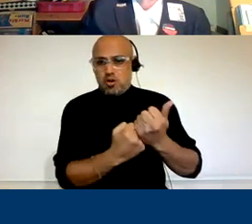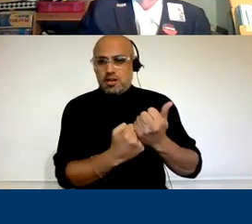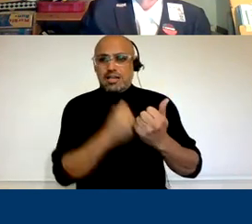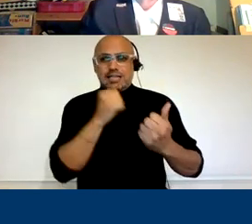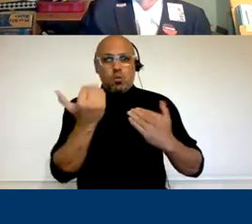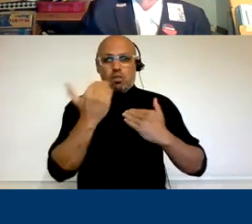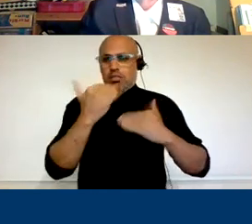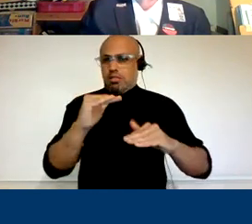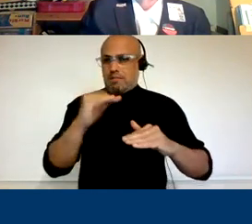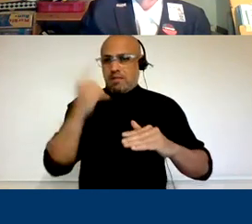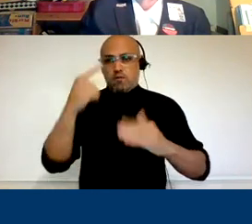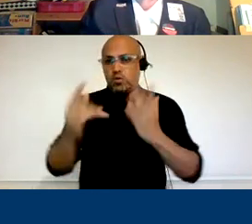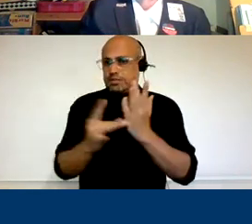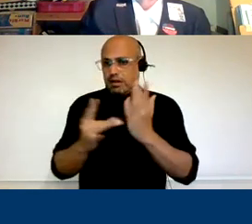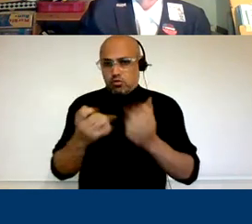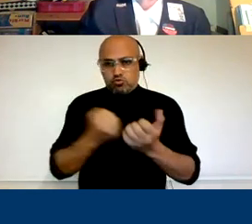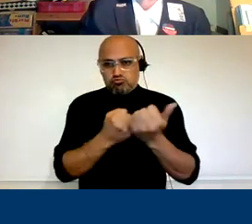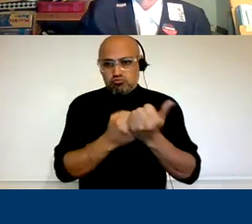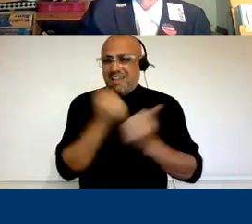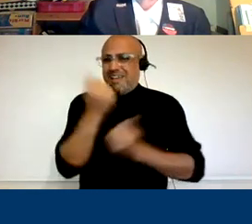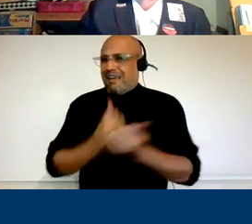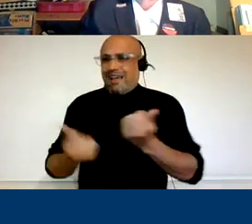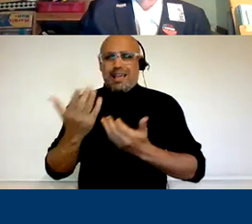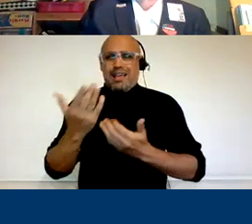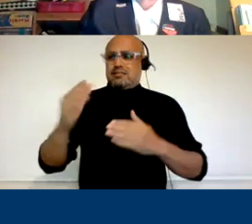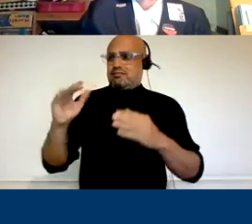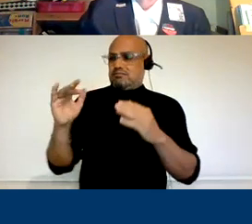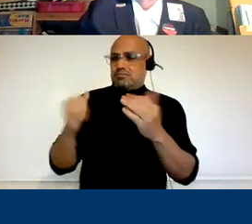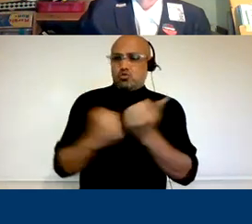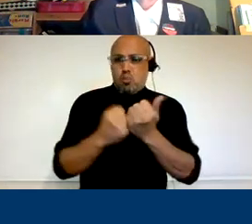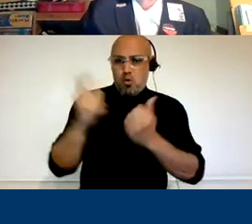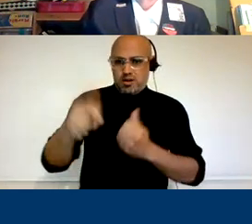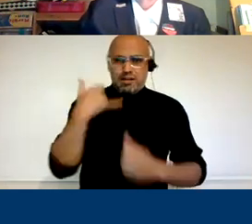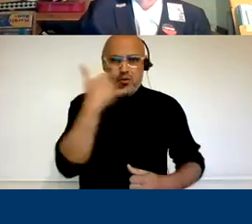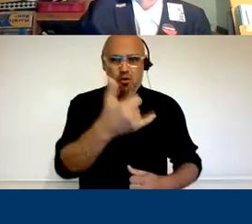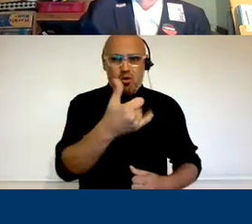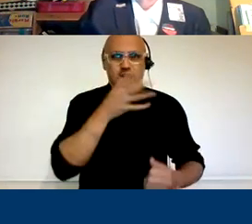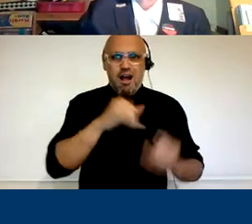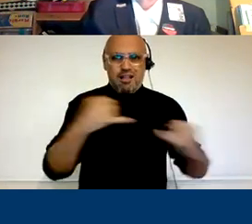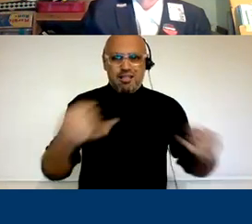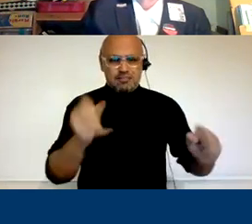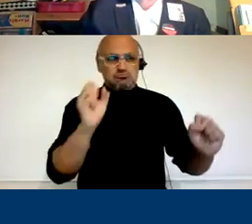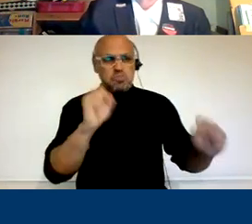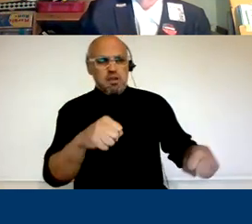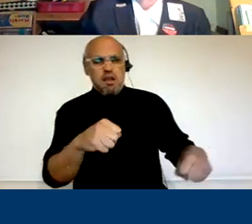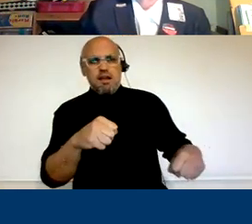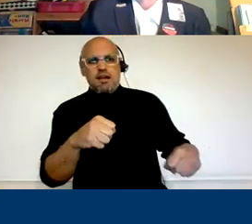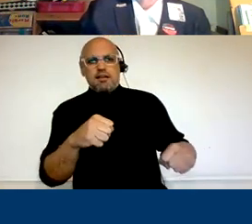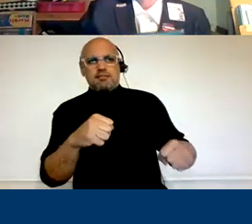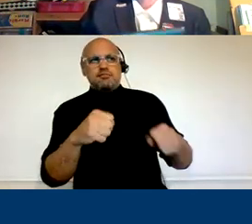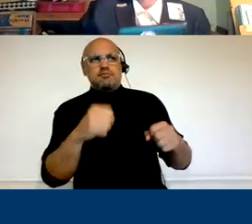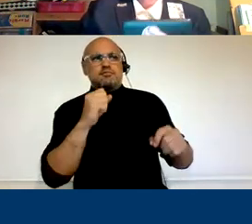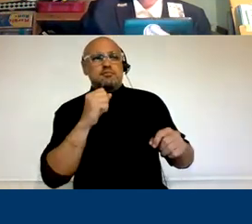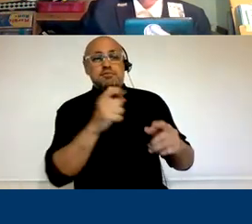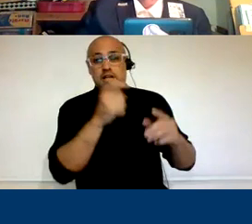limited to the technical support. Any support they can reach in that hotline, and then they can get the call can be diverted